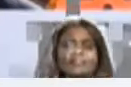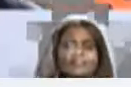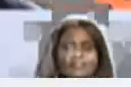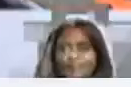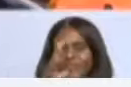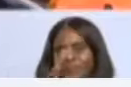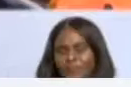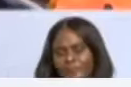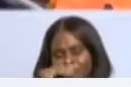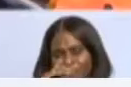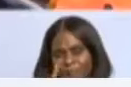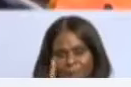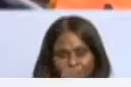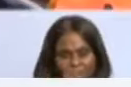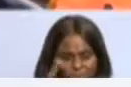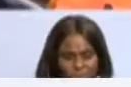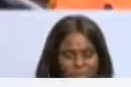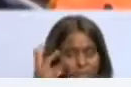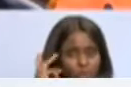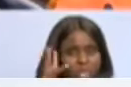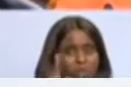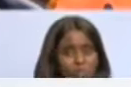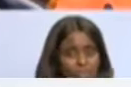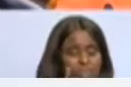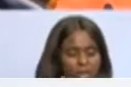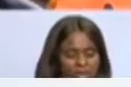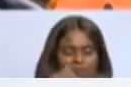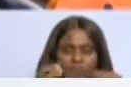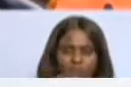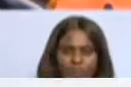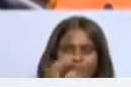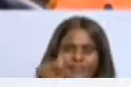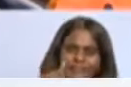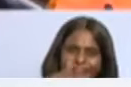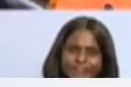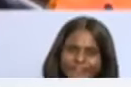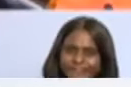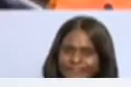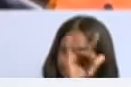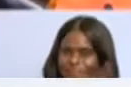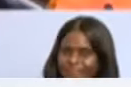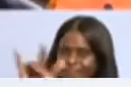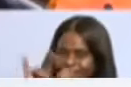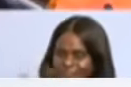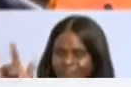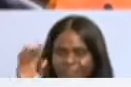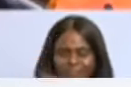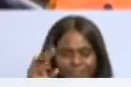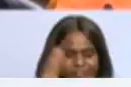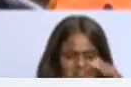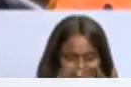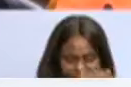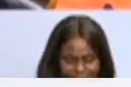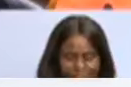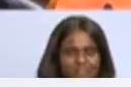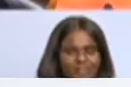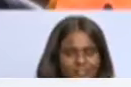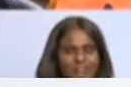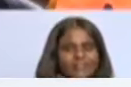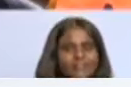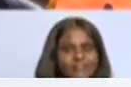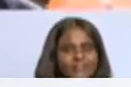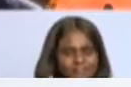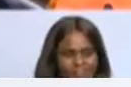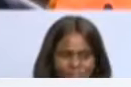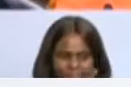Speaker. But we will also attract more international airlines, more than what we have done already. With